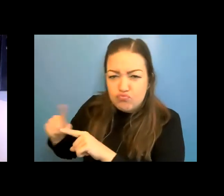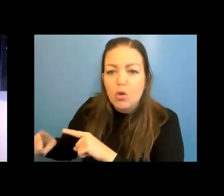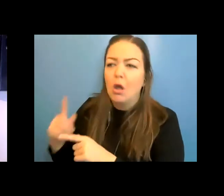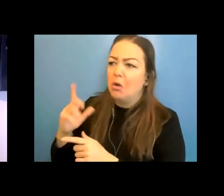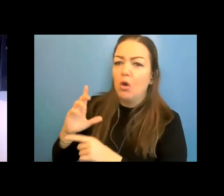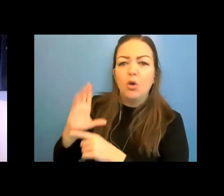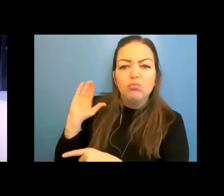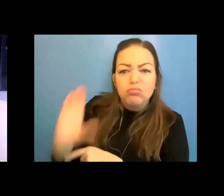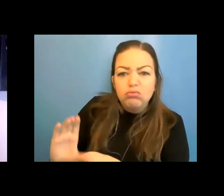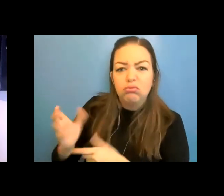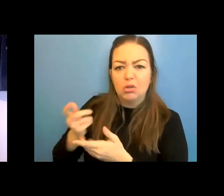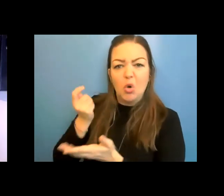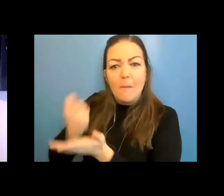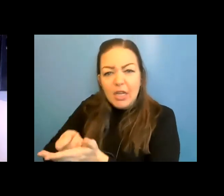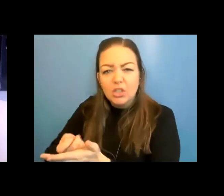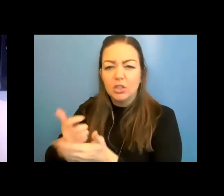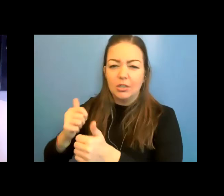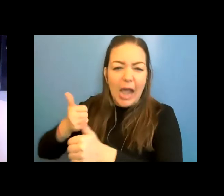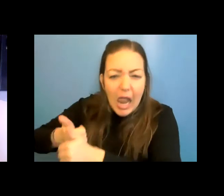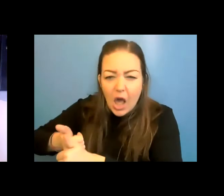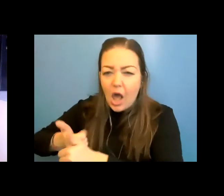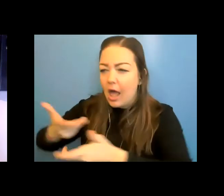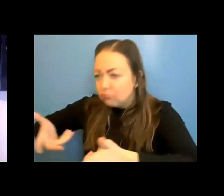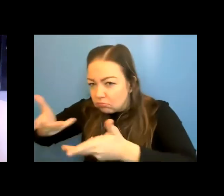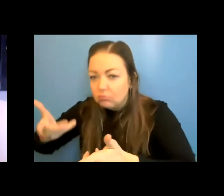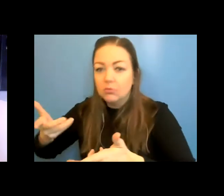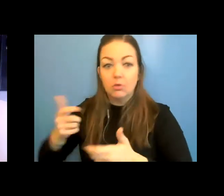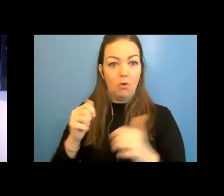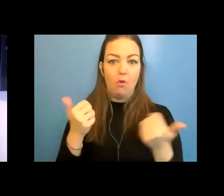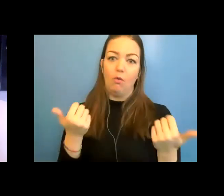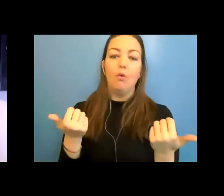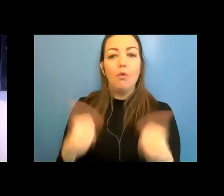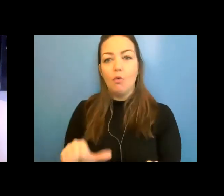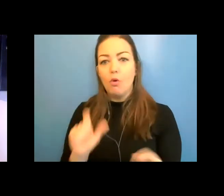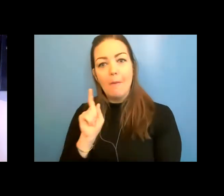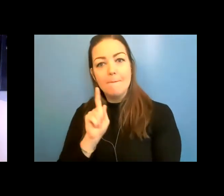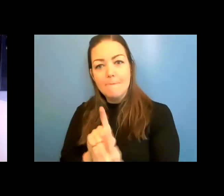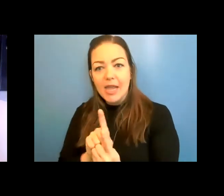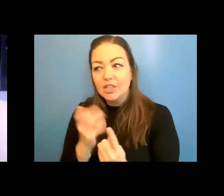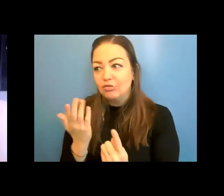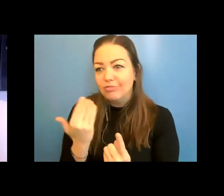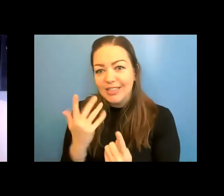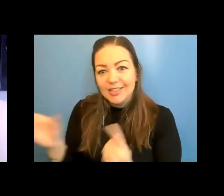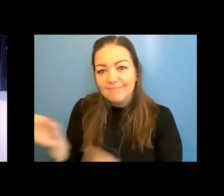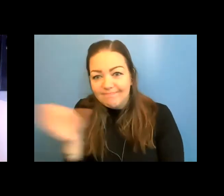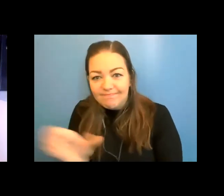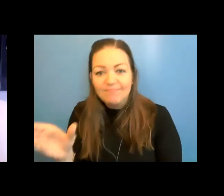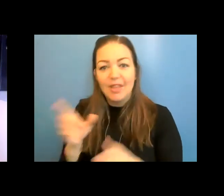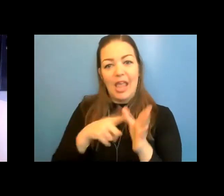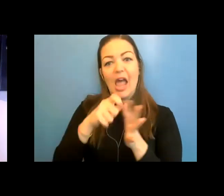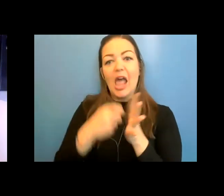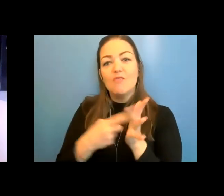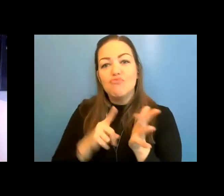producer placements and allies, and so great to meet the latest people, Marlo and April